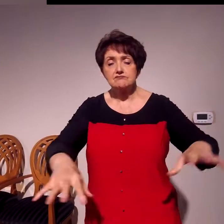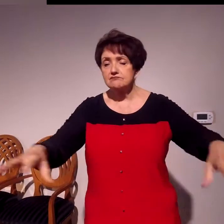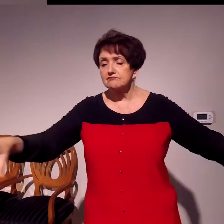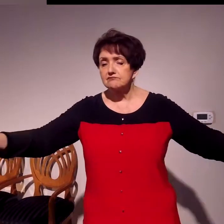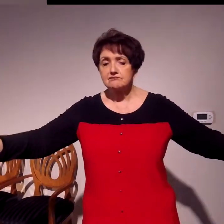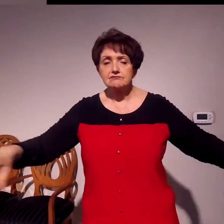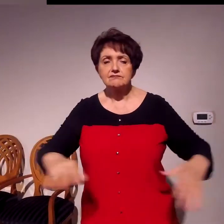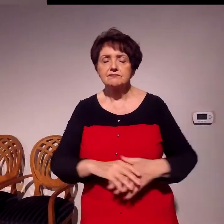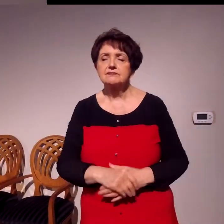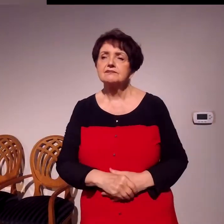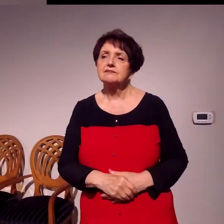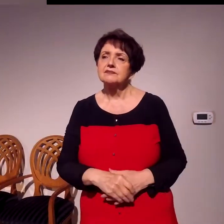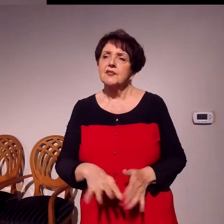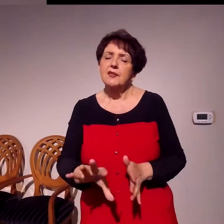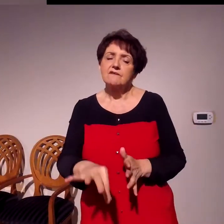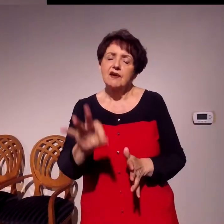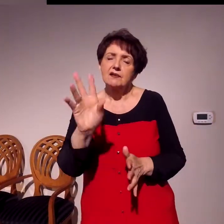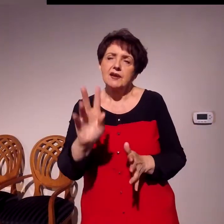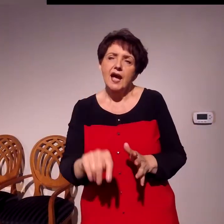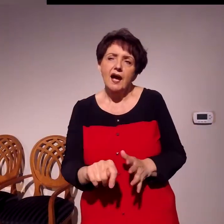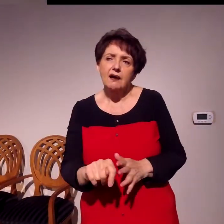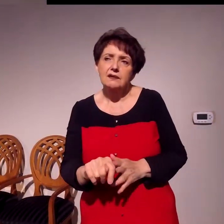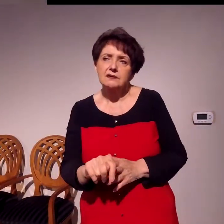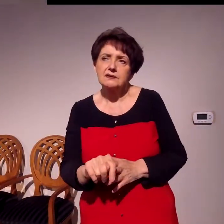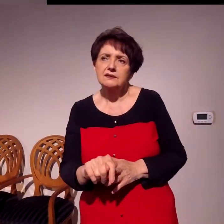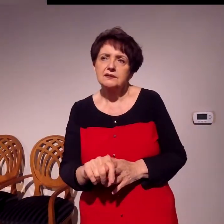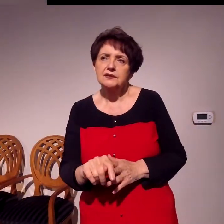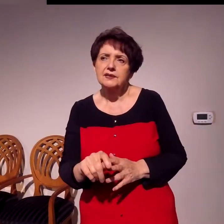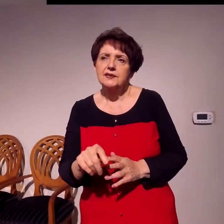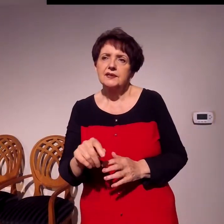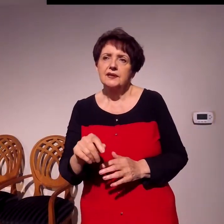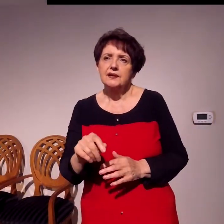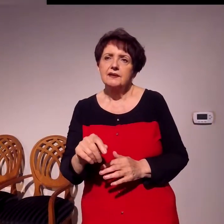they discovered that